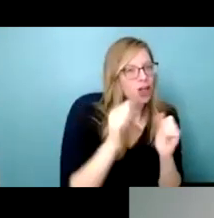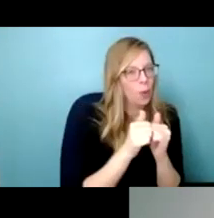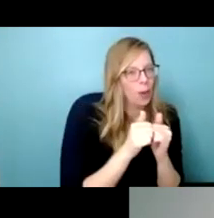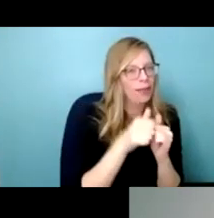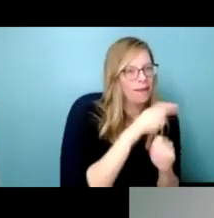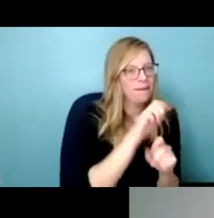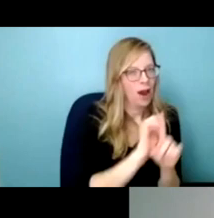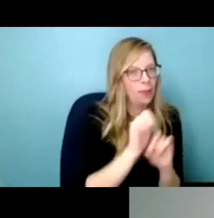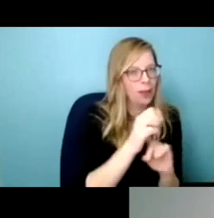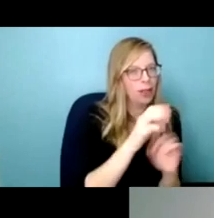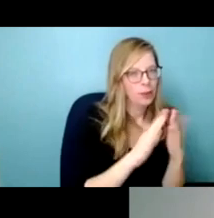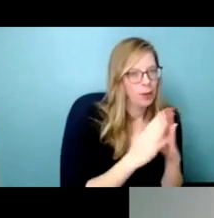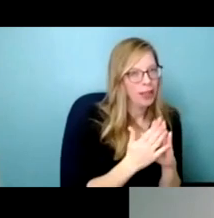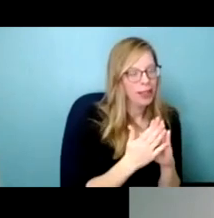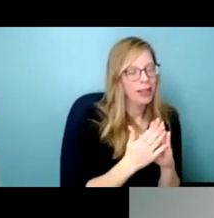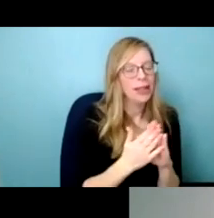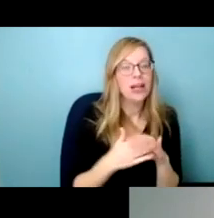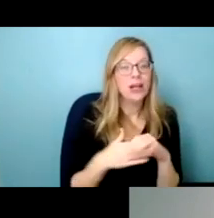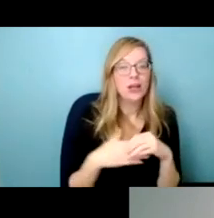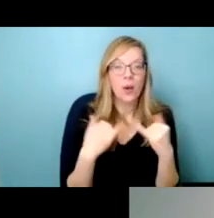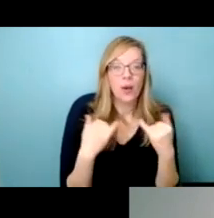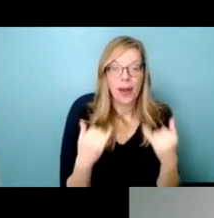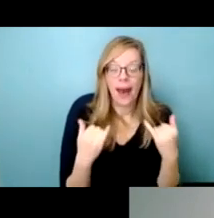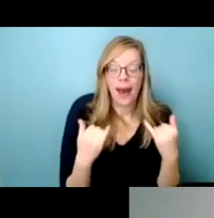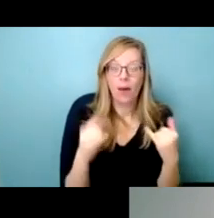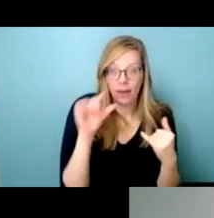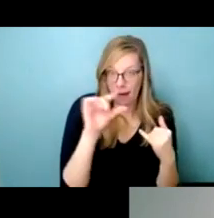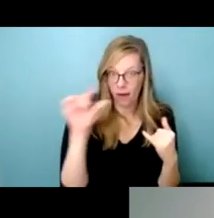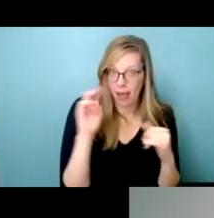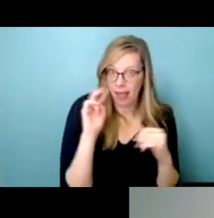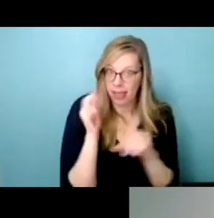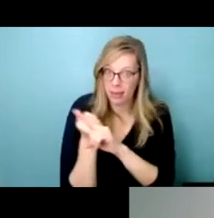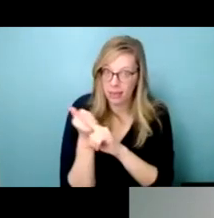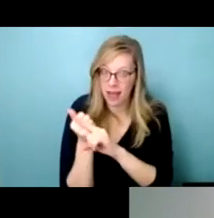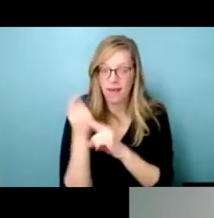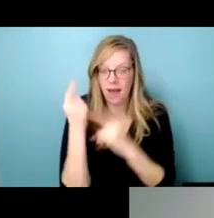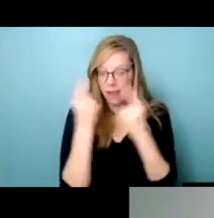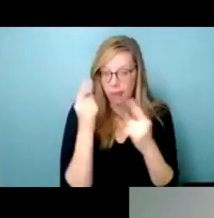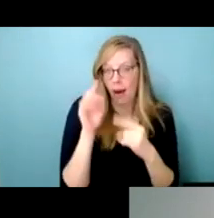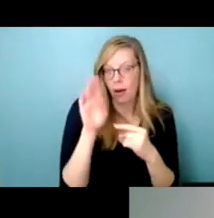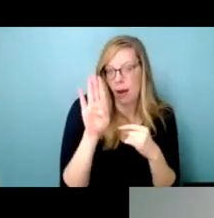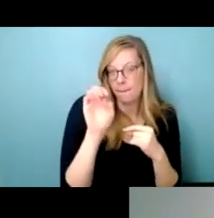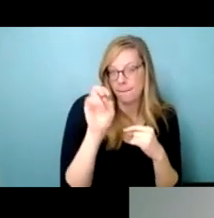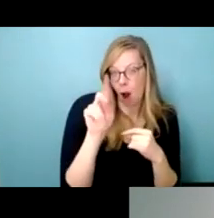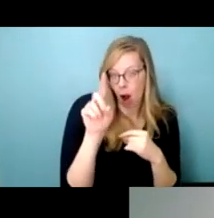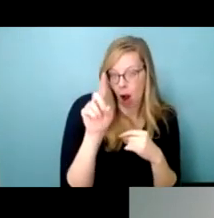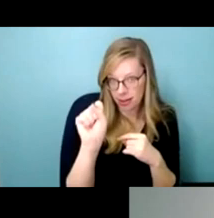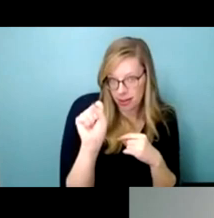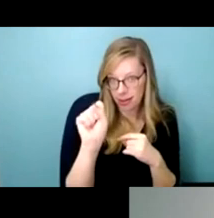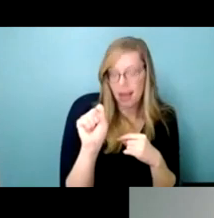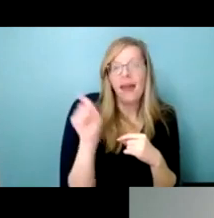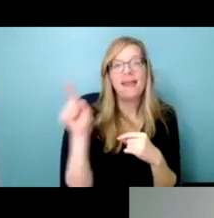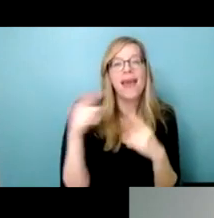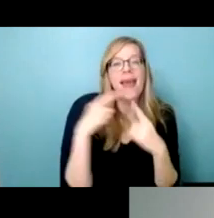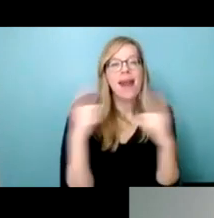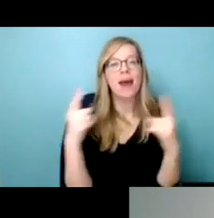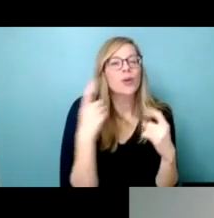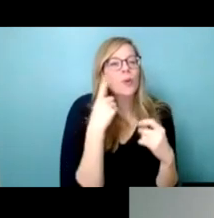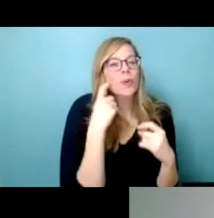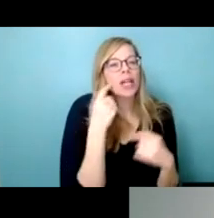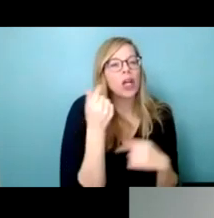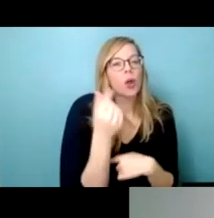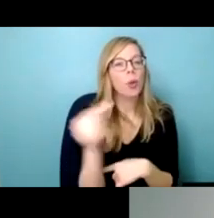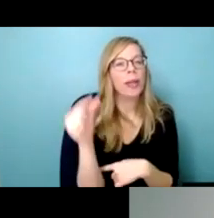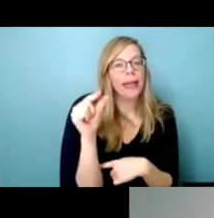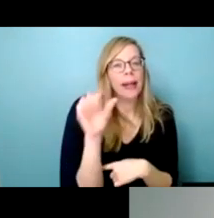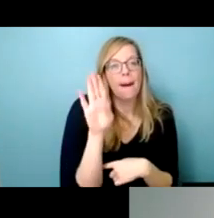Now this government's looking at bonds. They announced a recent green bond that they want to develop for